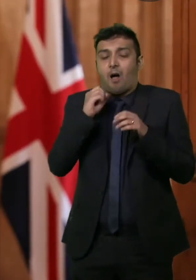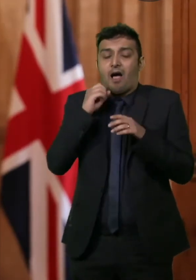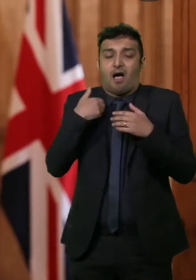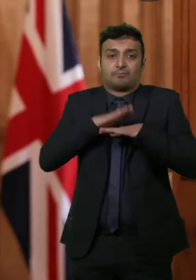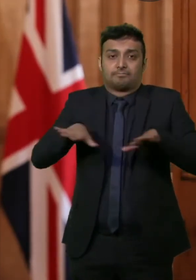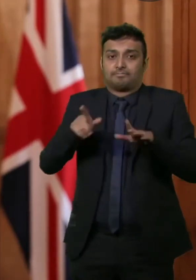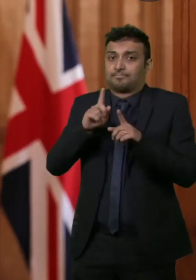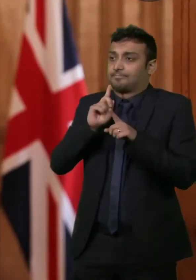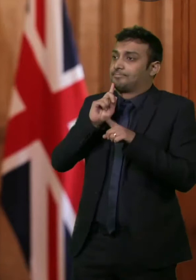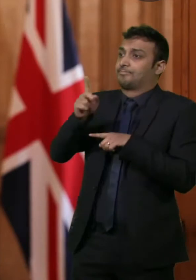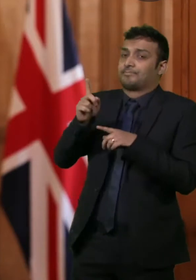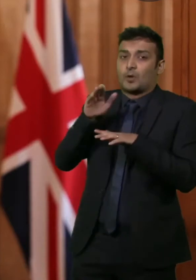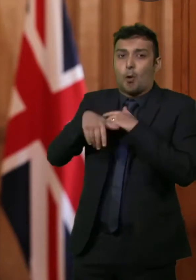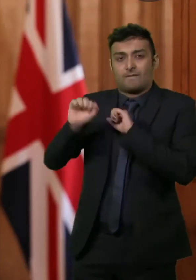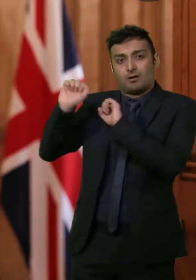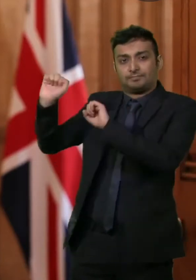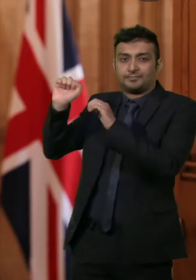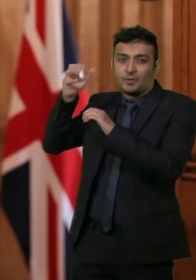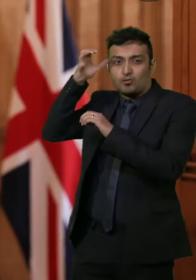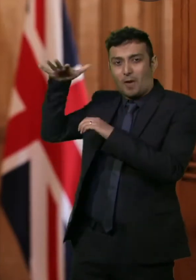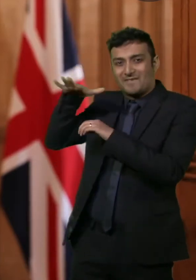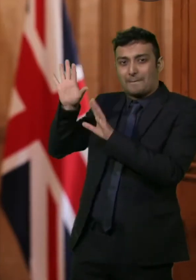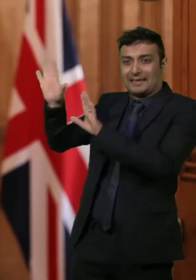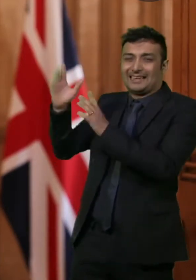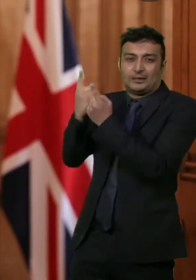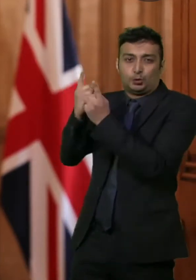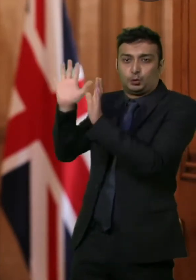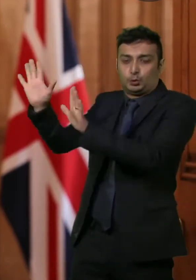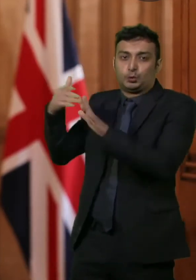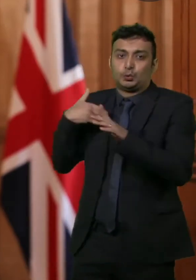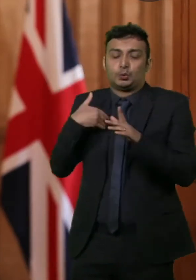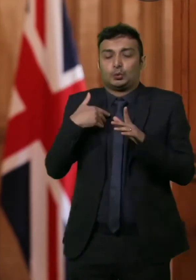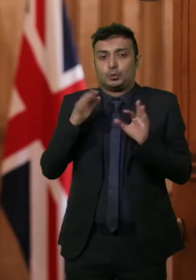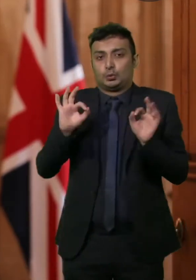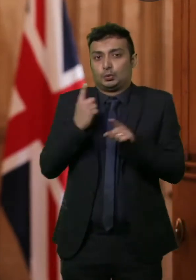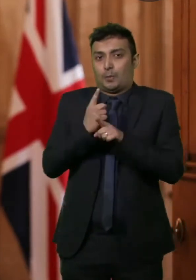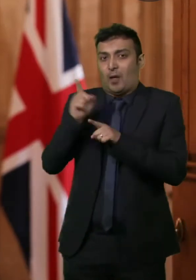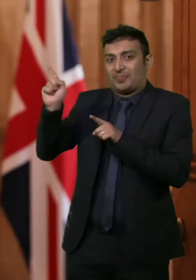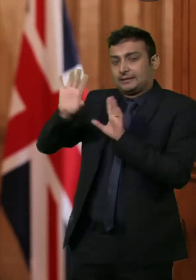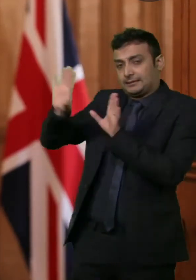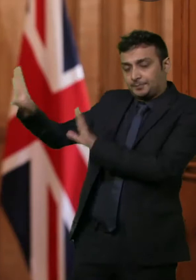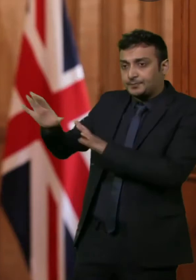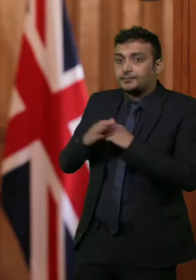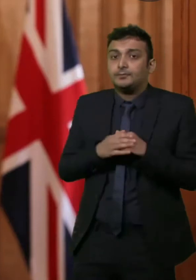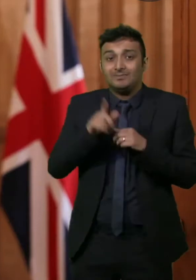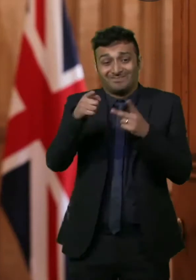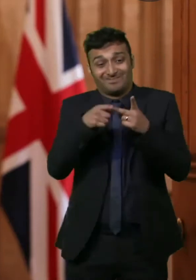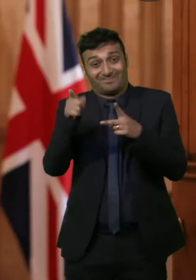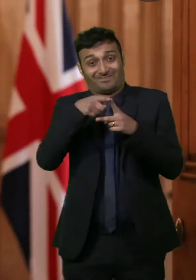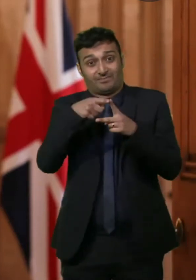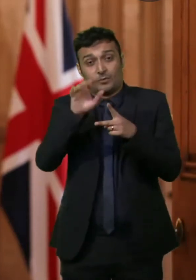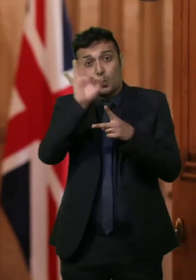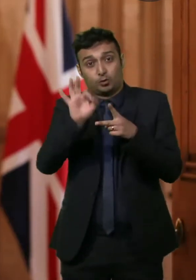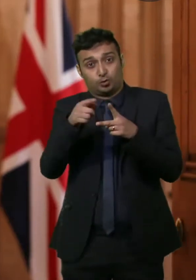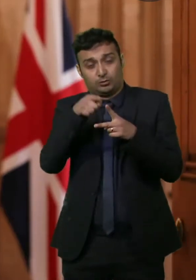that today. And on your question about the budget of risk involved in